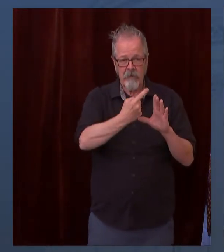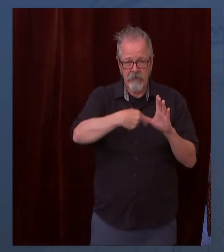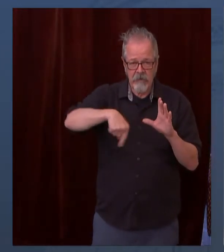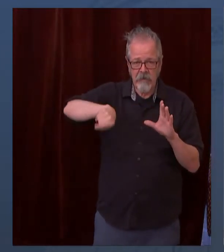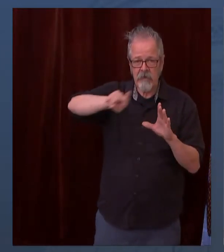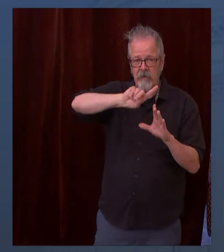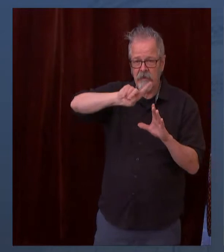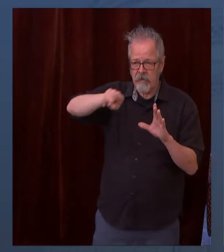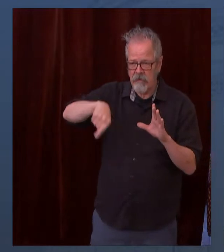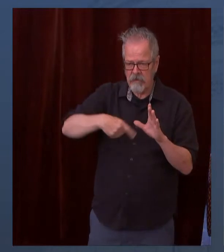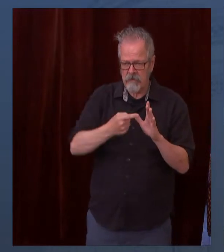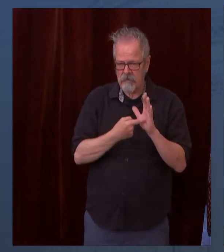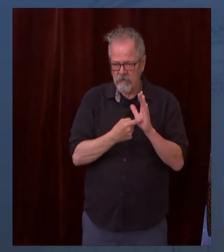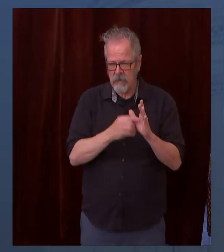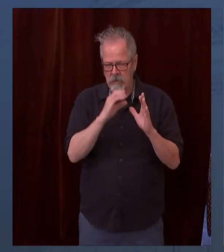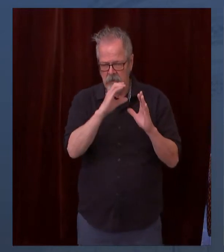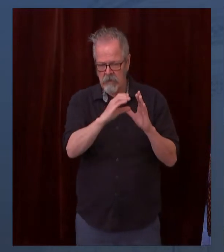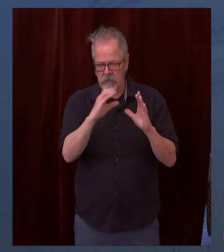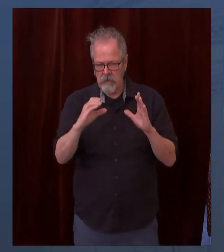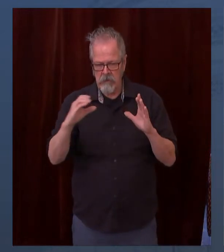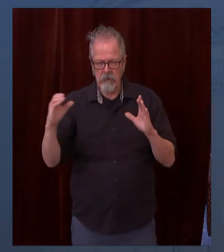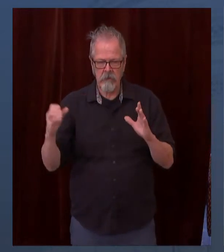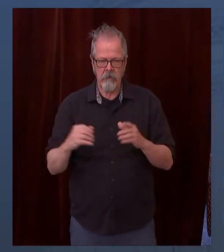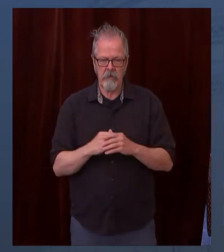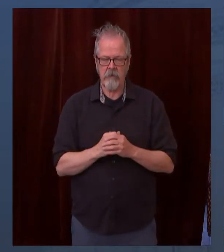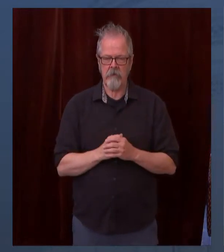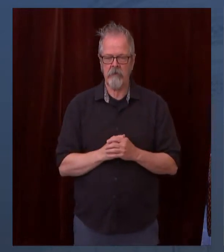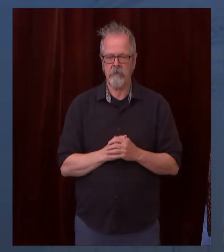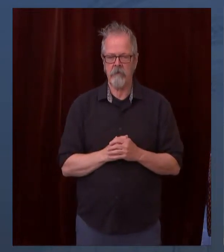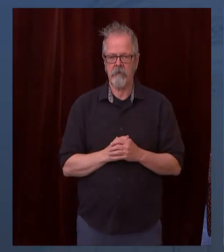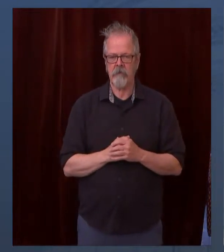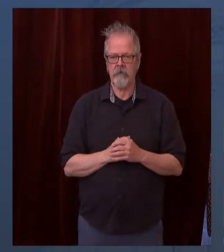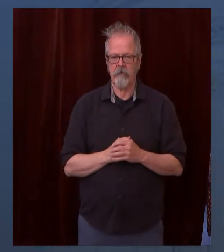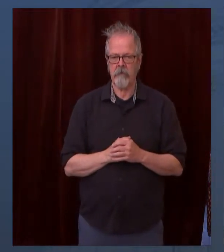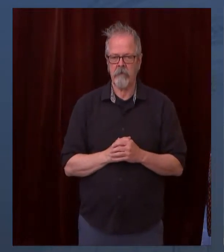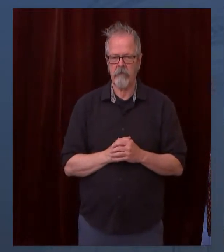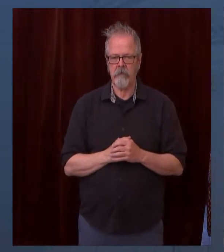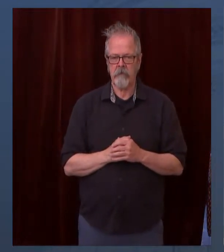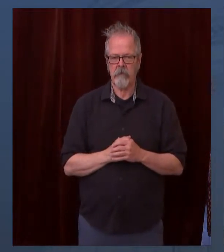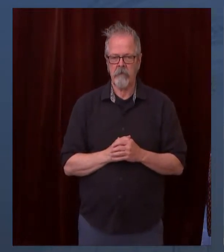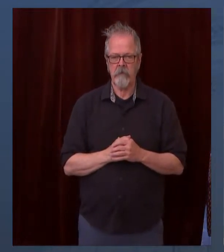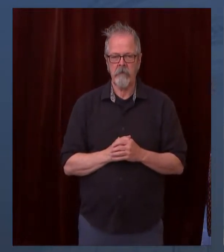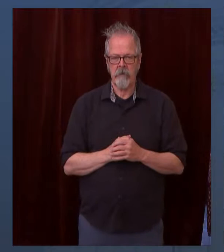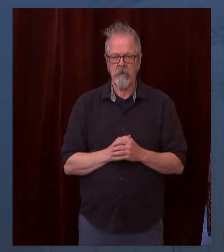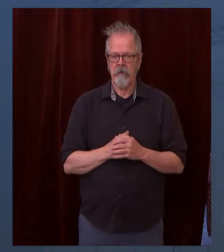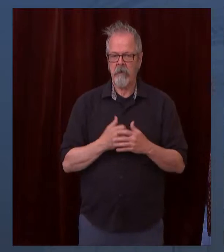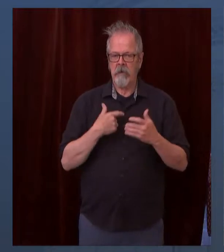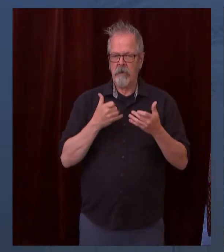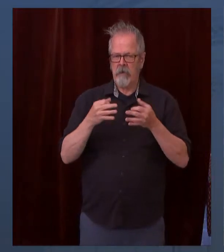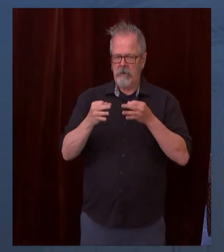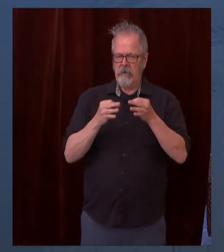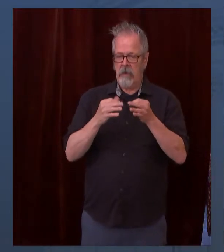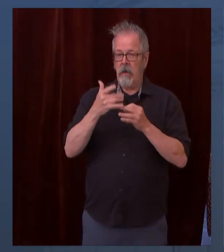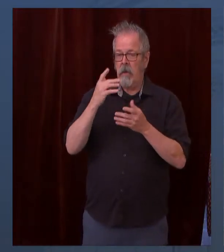here, let's just take it back to the beginning so I can orient people before you start it. Just,